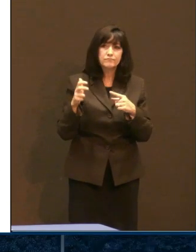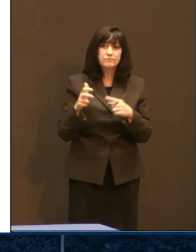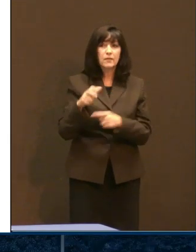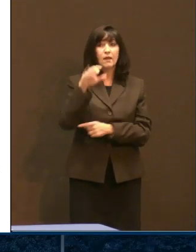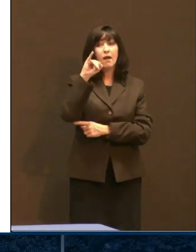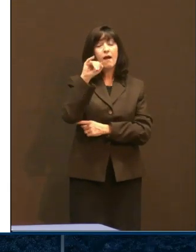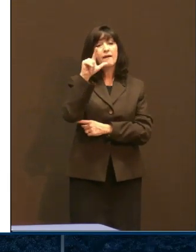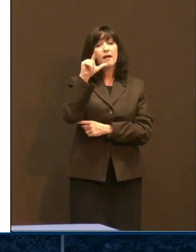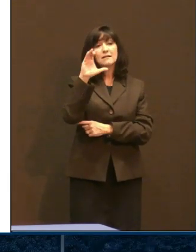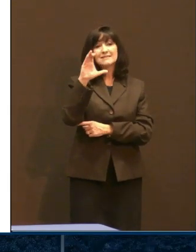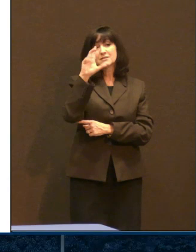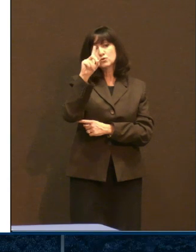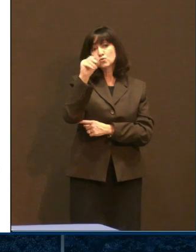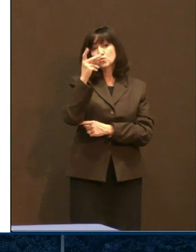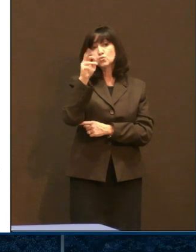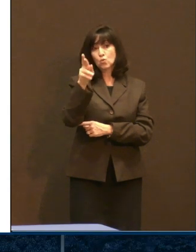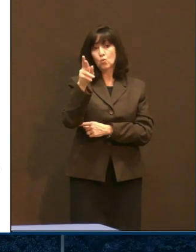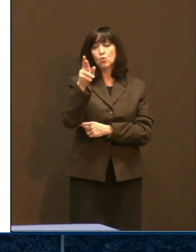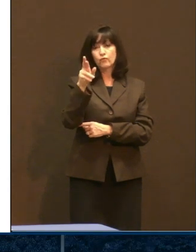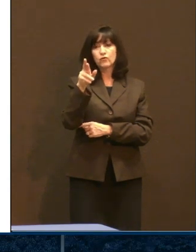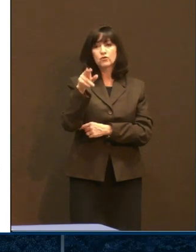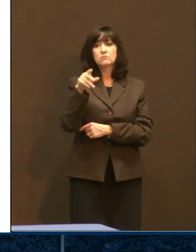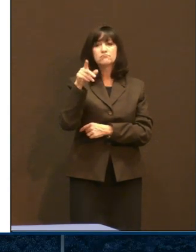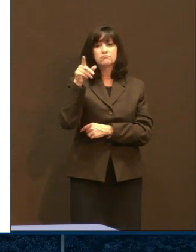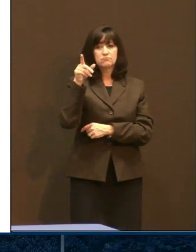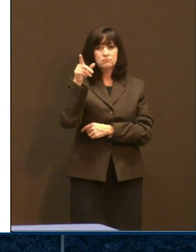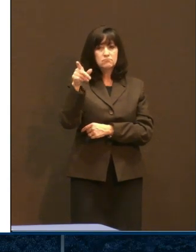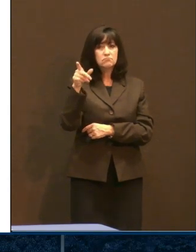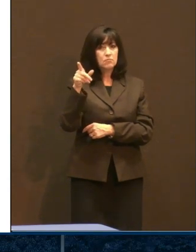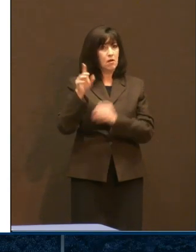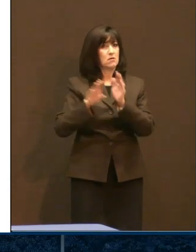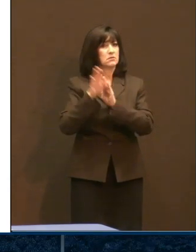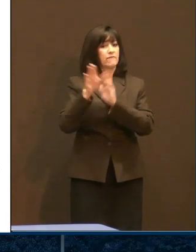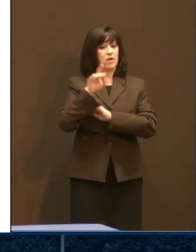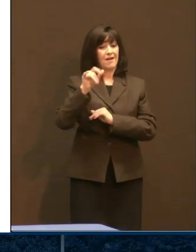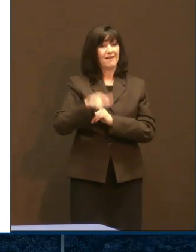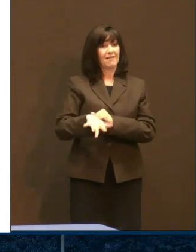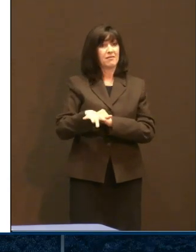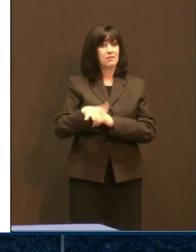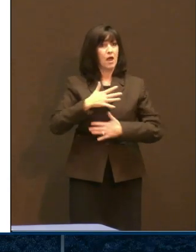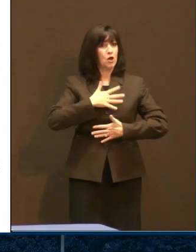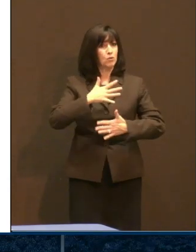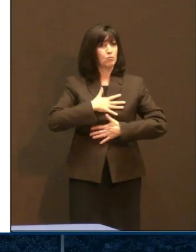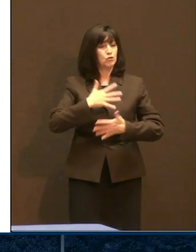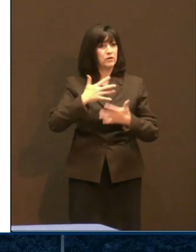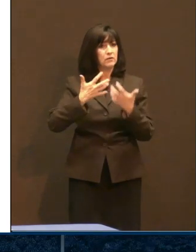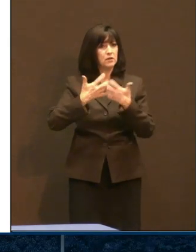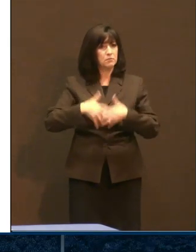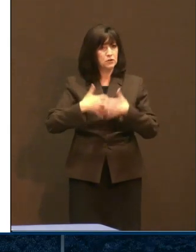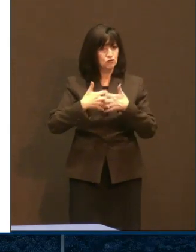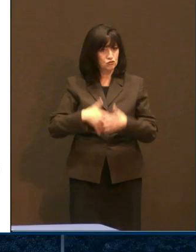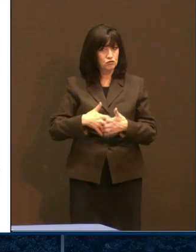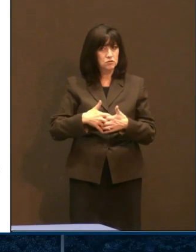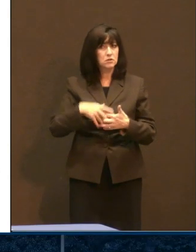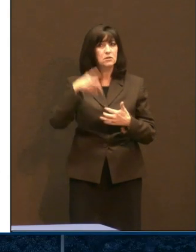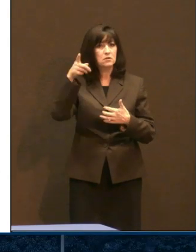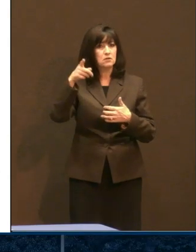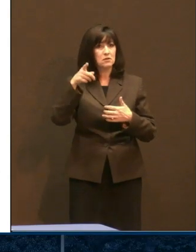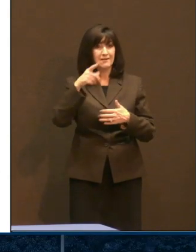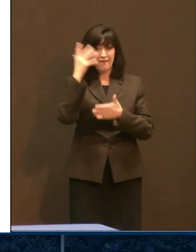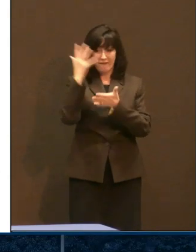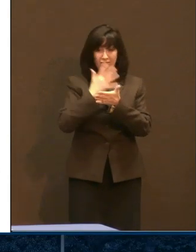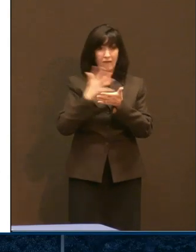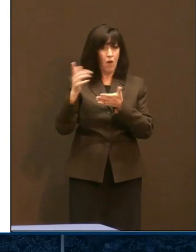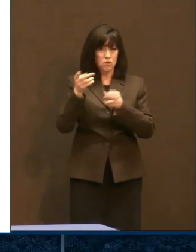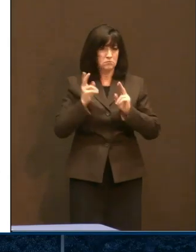which developed a powered air purifying respirator hoods for workers on front lines in only 5 weeks. Really